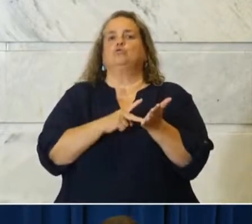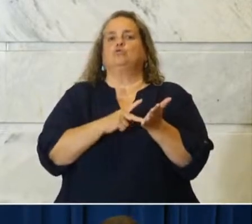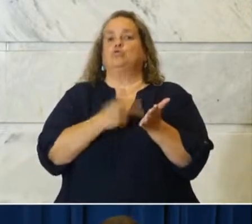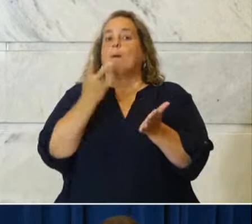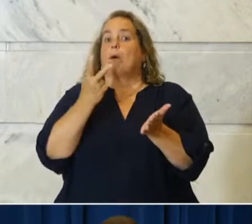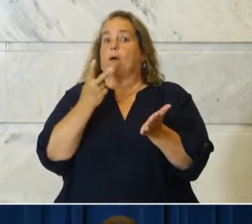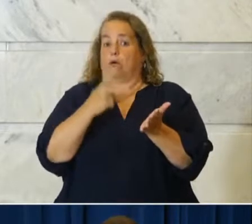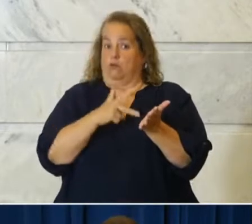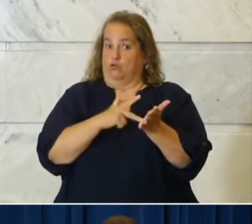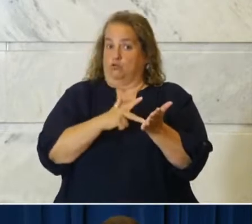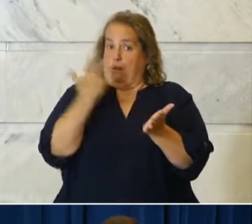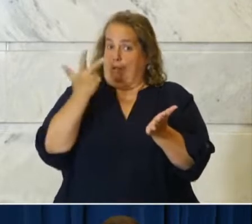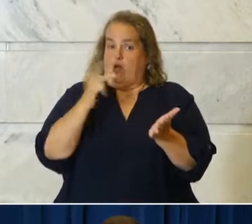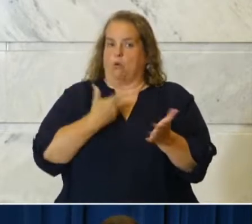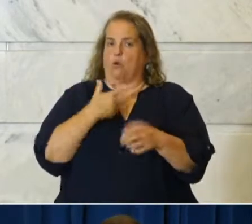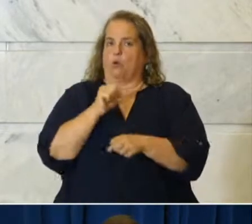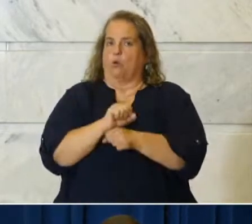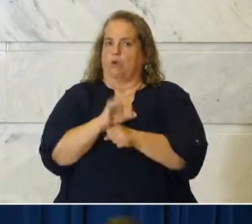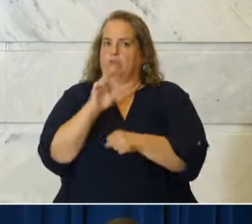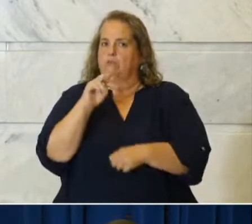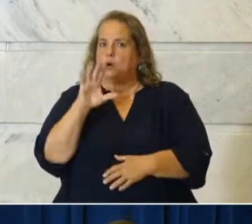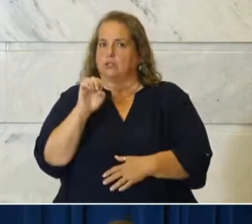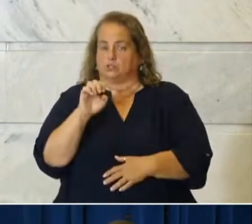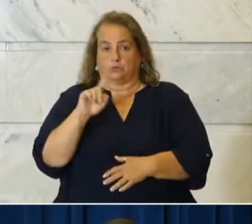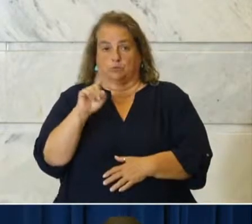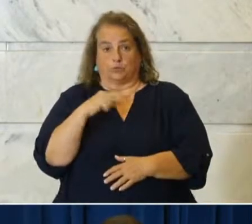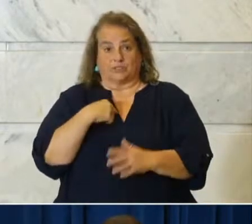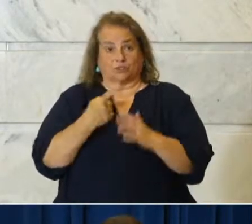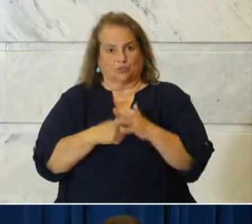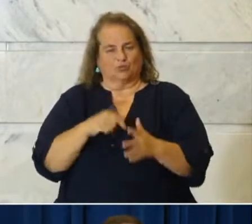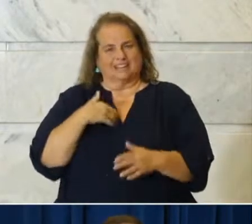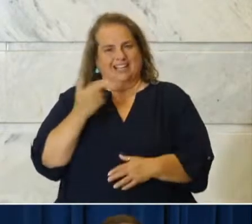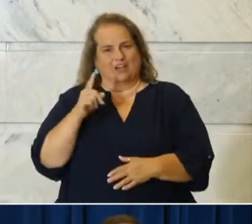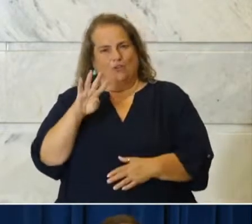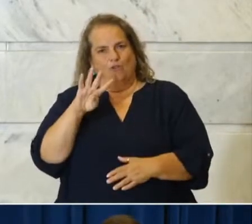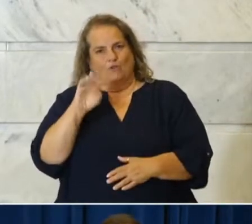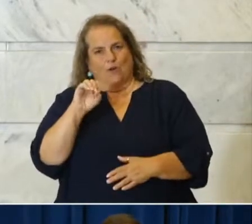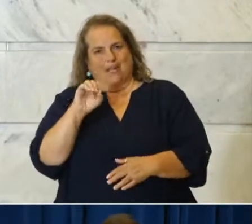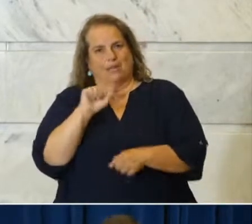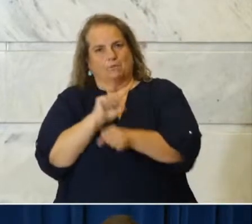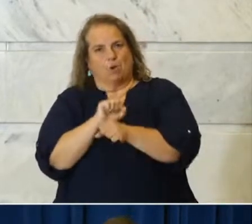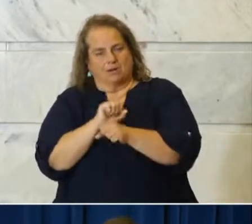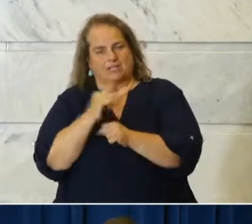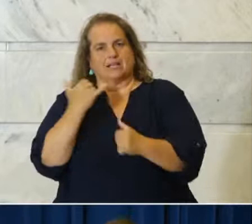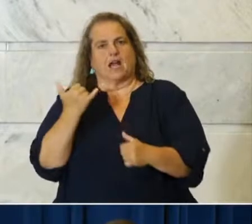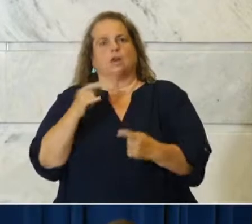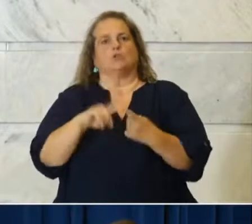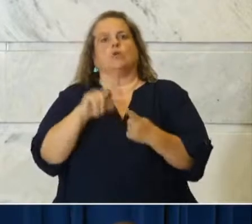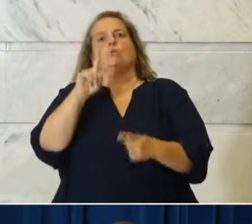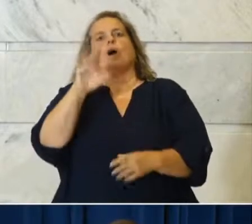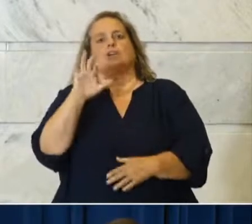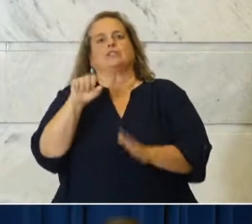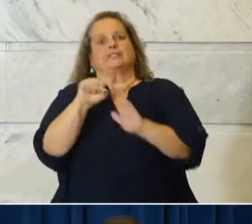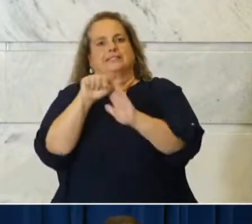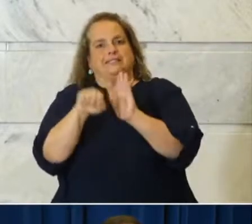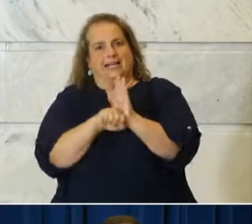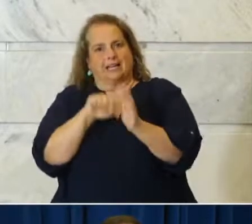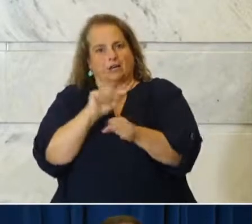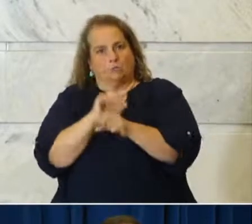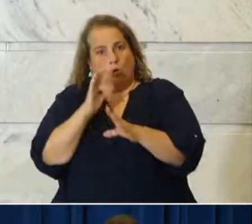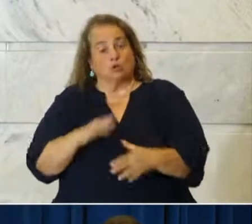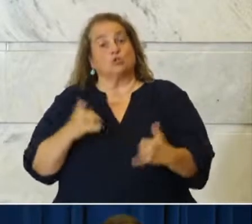went from when this started, about 40 employees up to about 100 state employees. And as of today, we